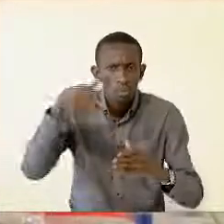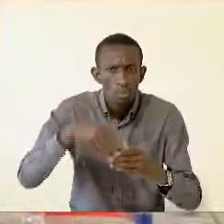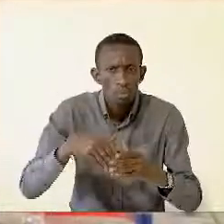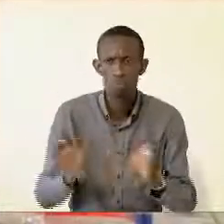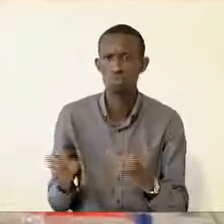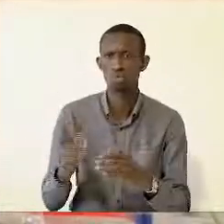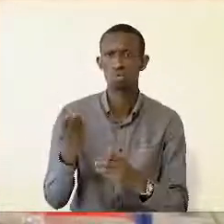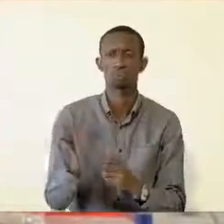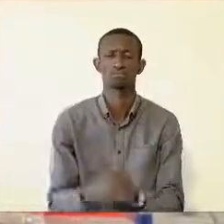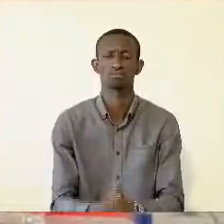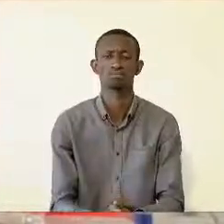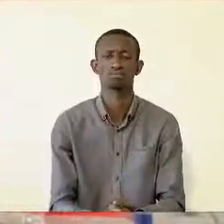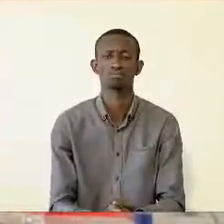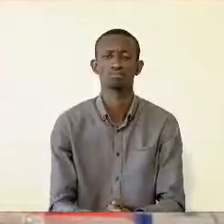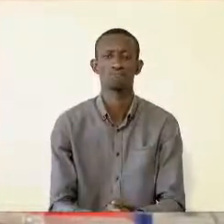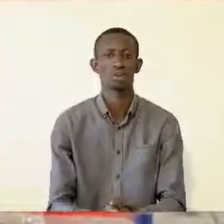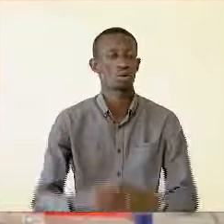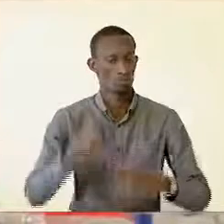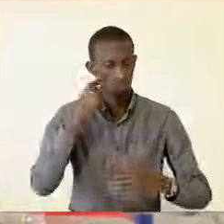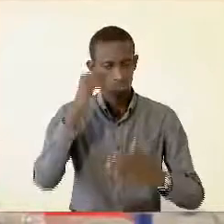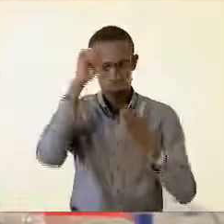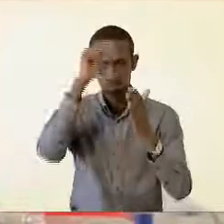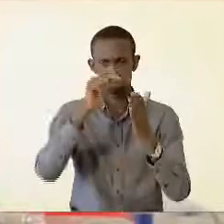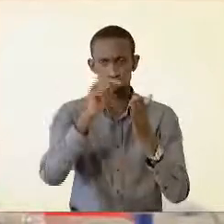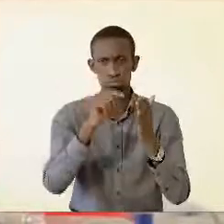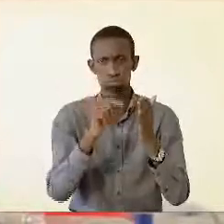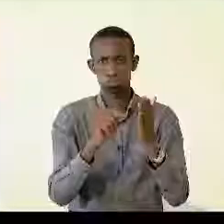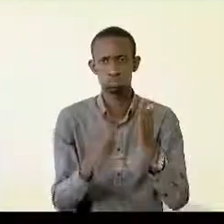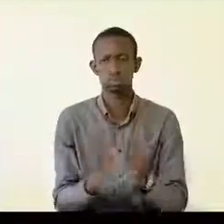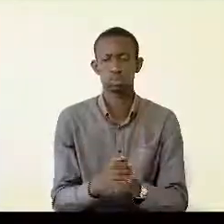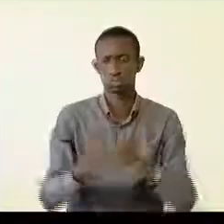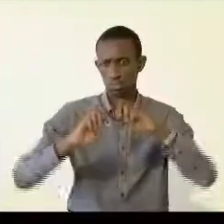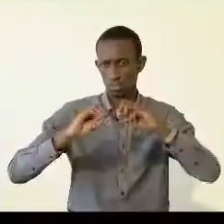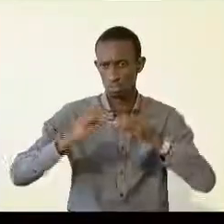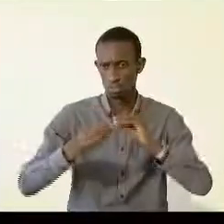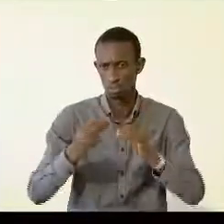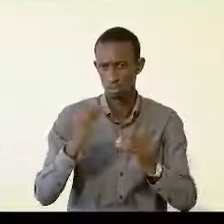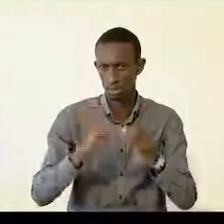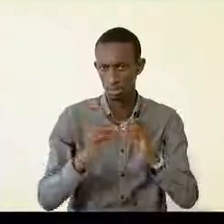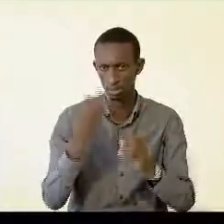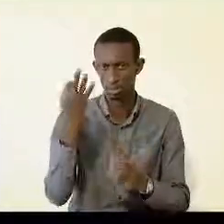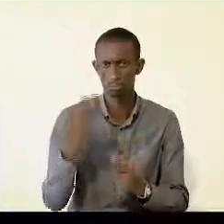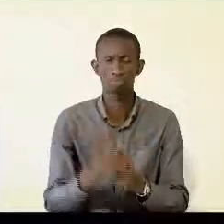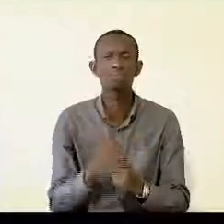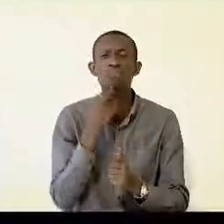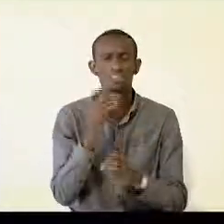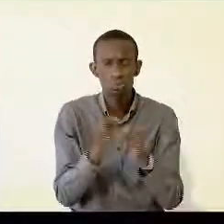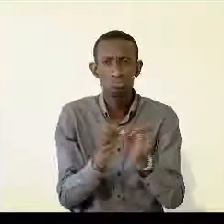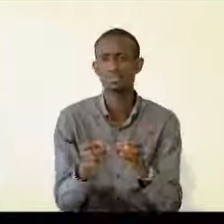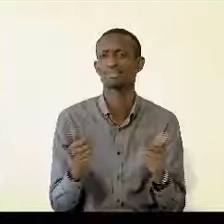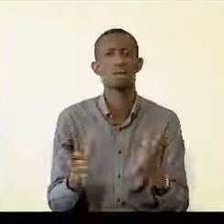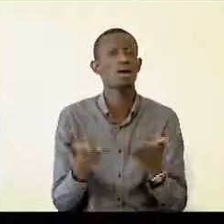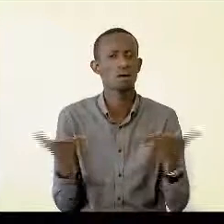group as you move from the top to the bottom. And number 3, you should be able to explain how